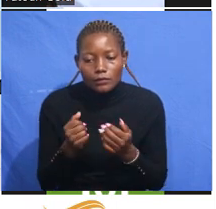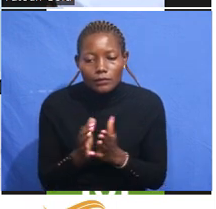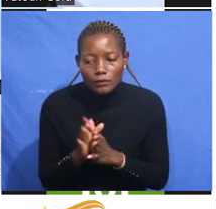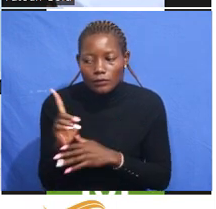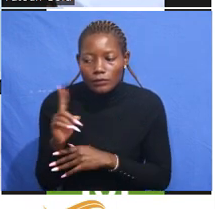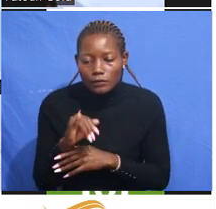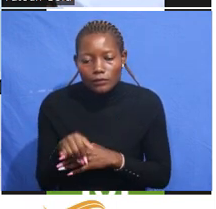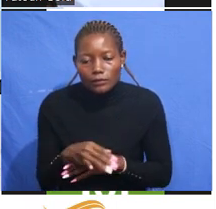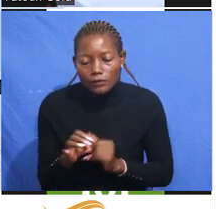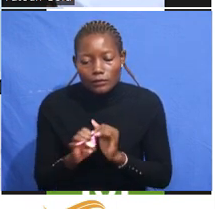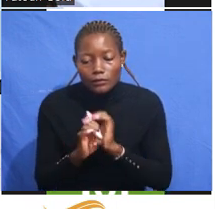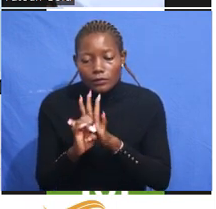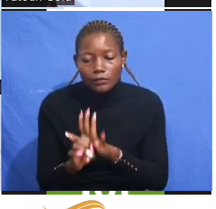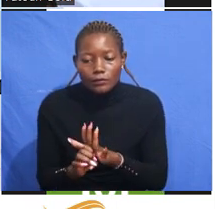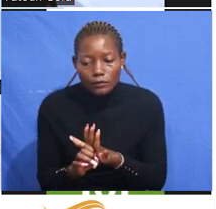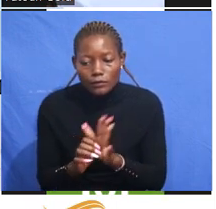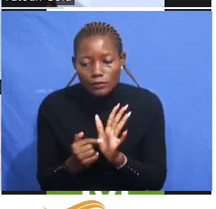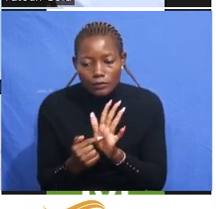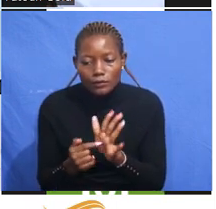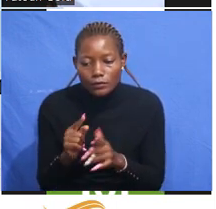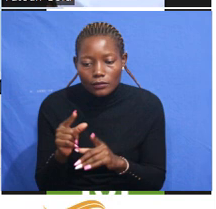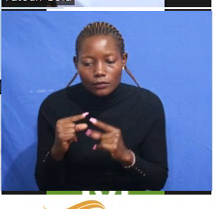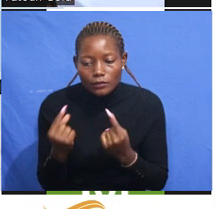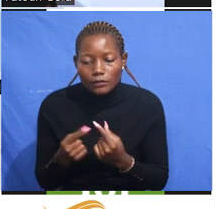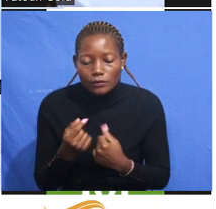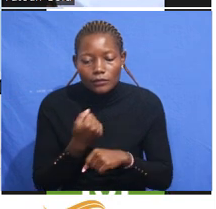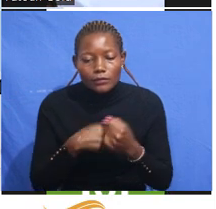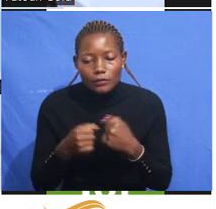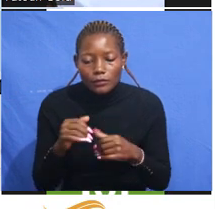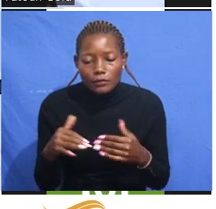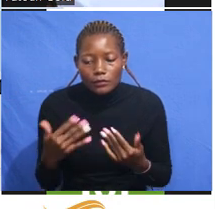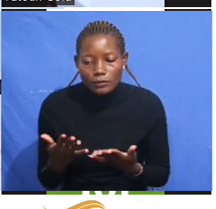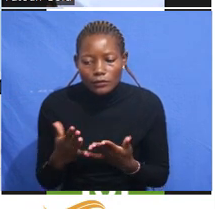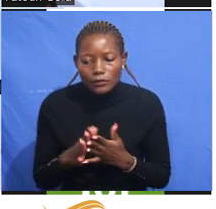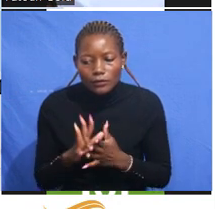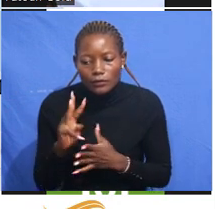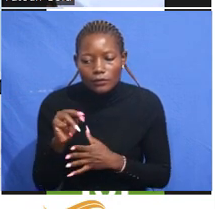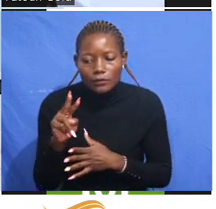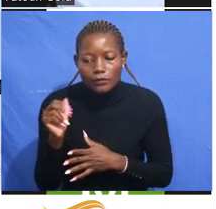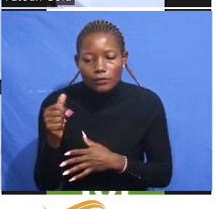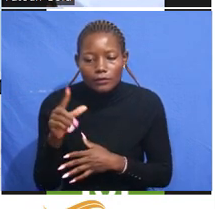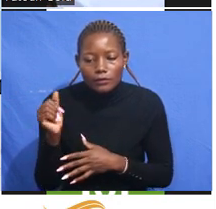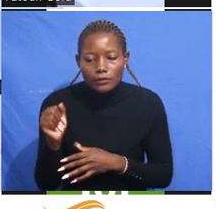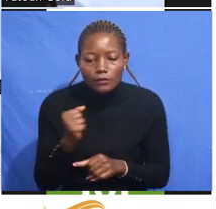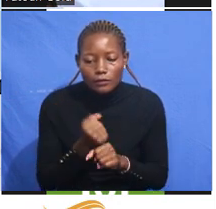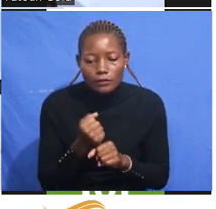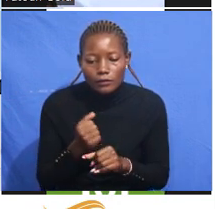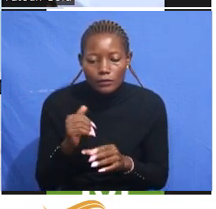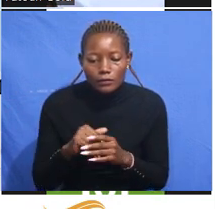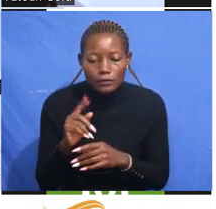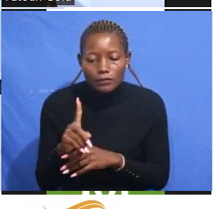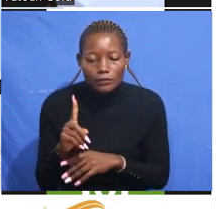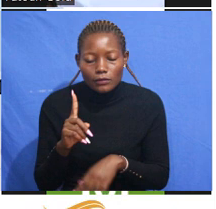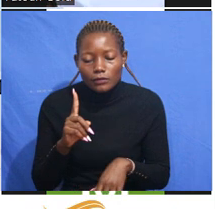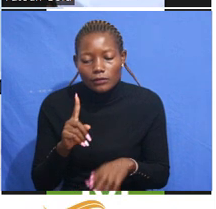an example to show you a group activity, how the muscles operate in just one particular type